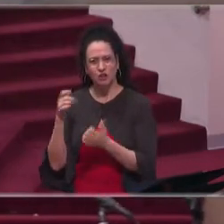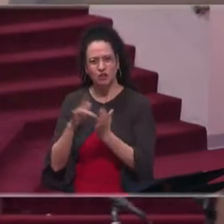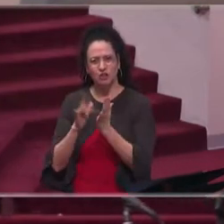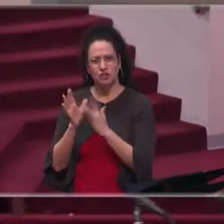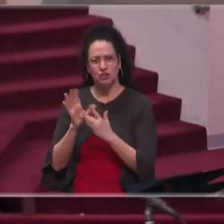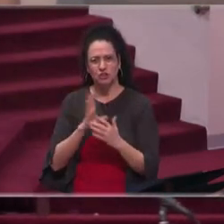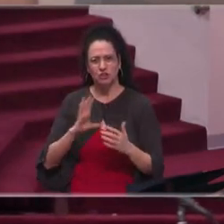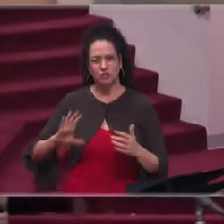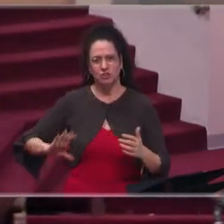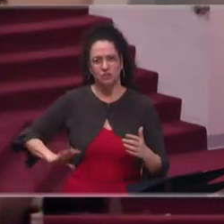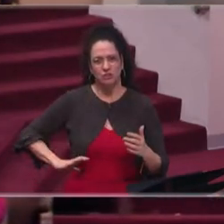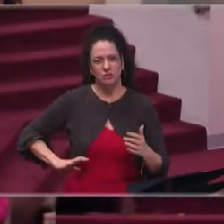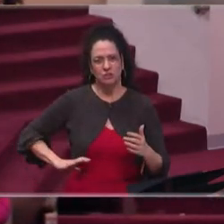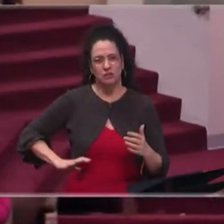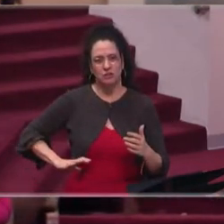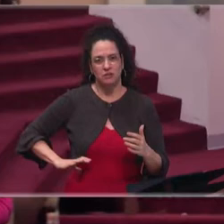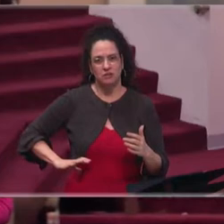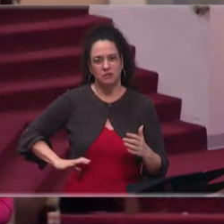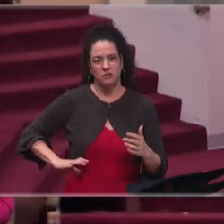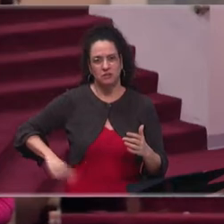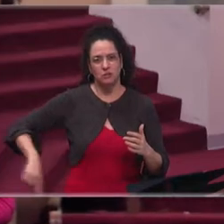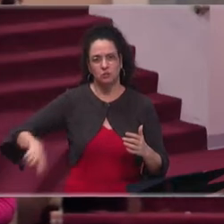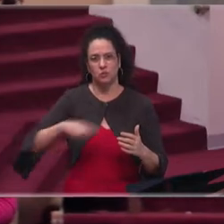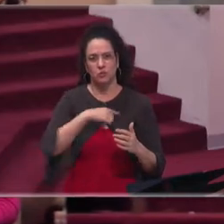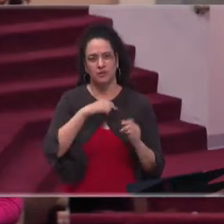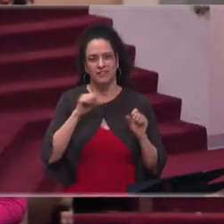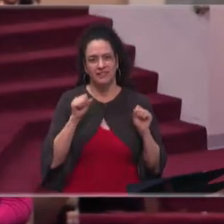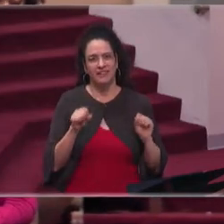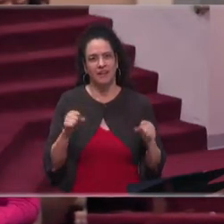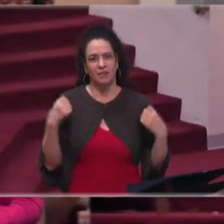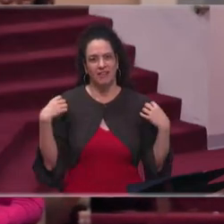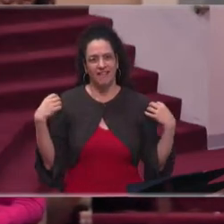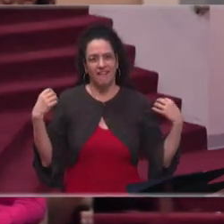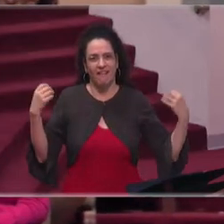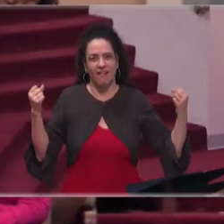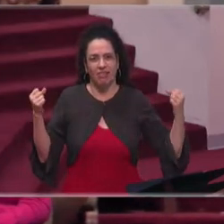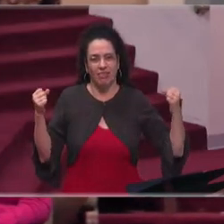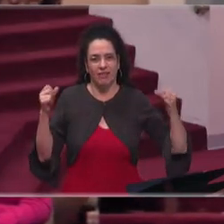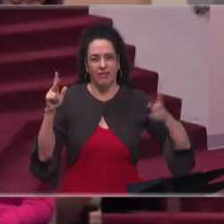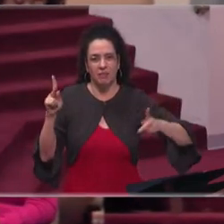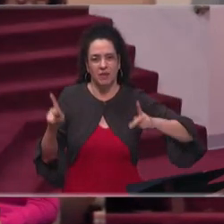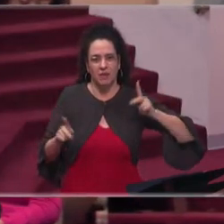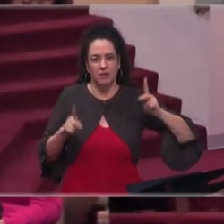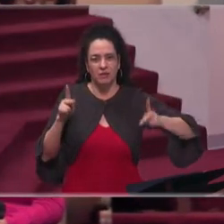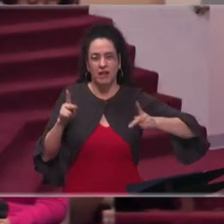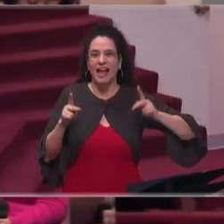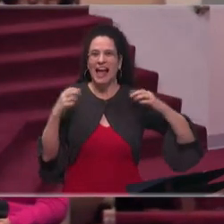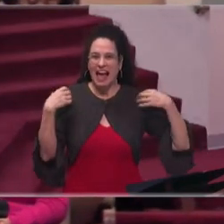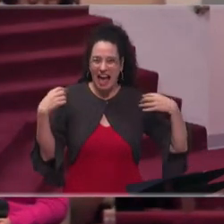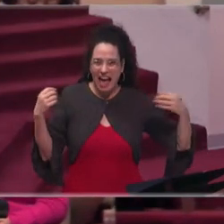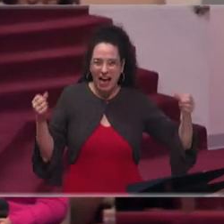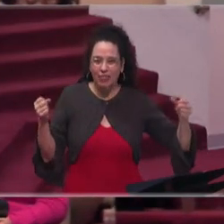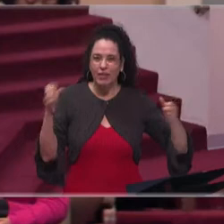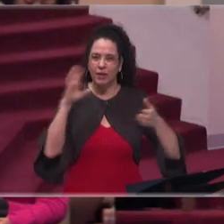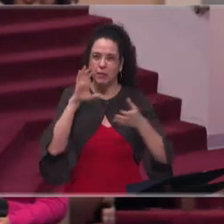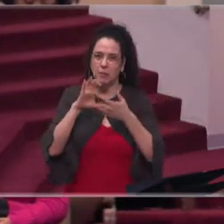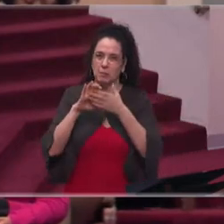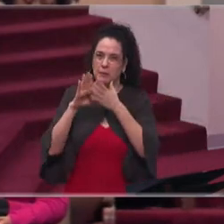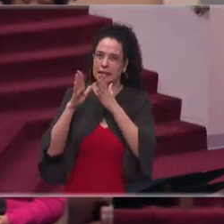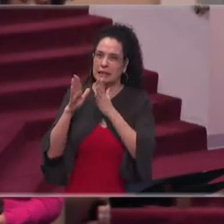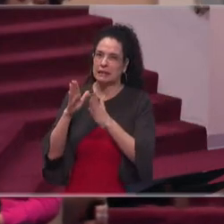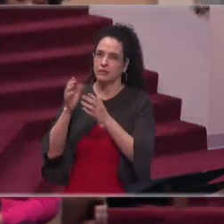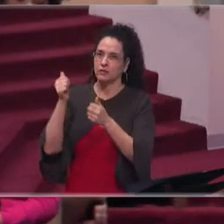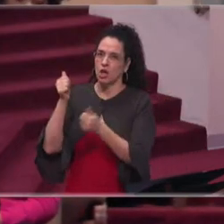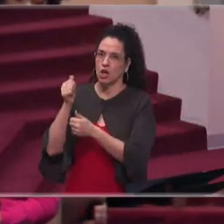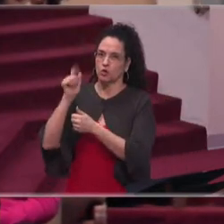us to see that we can be healthy people, healthy believers in Him who